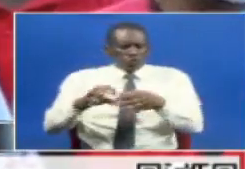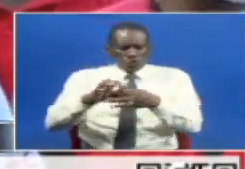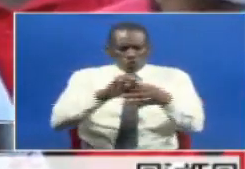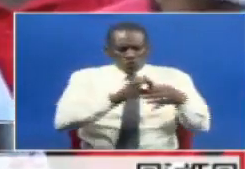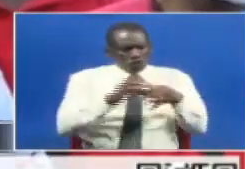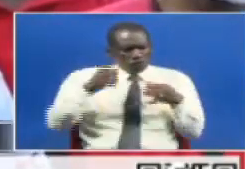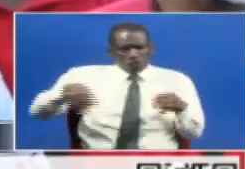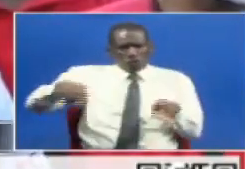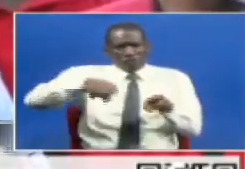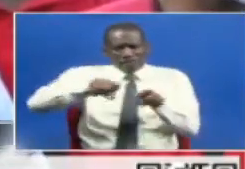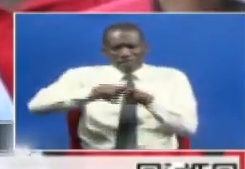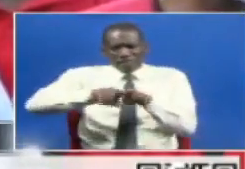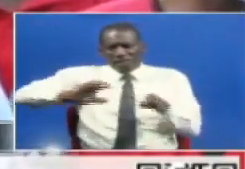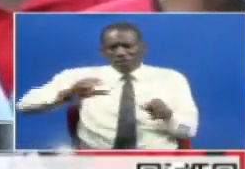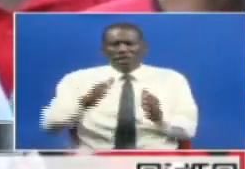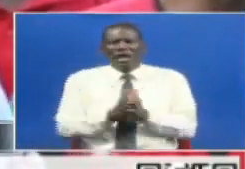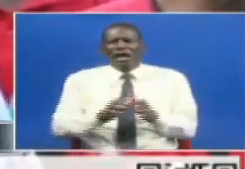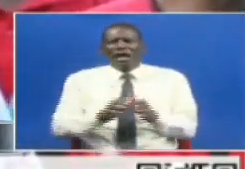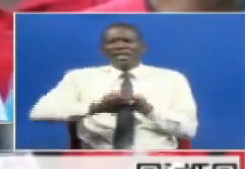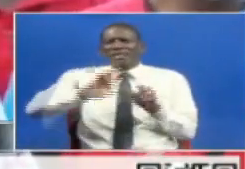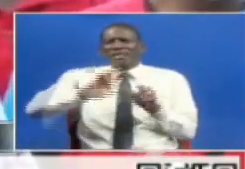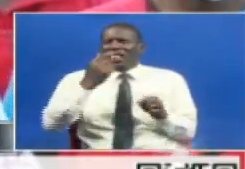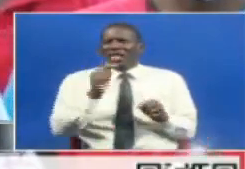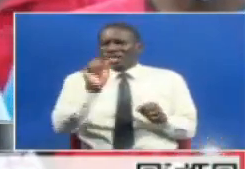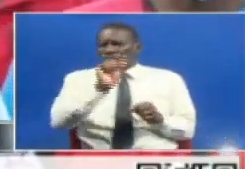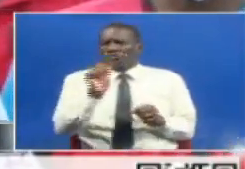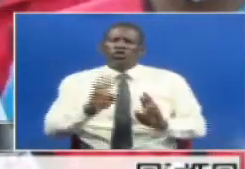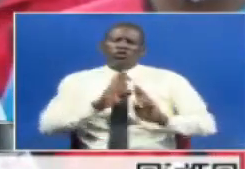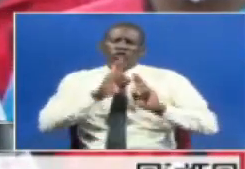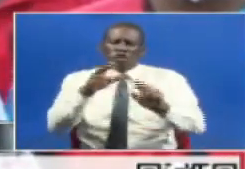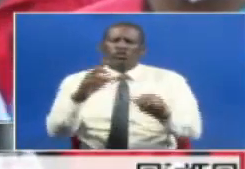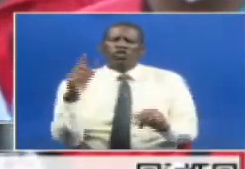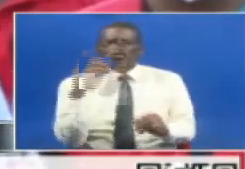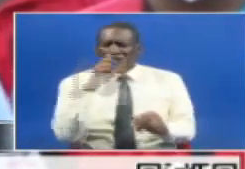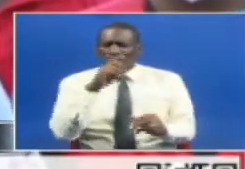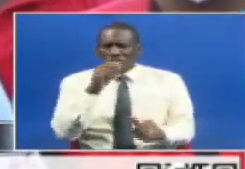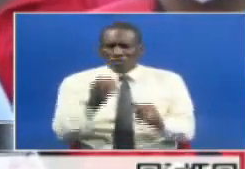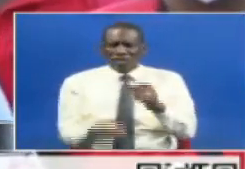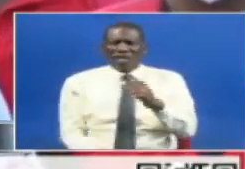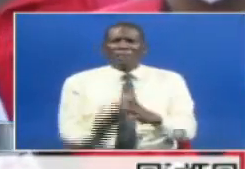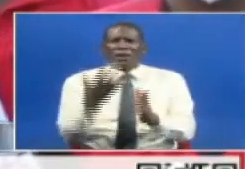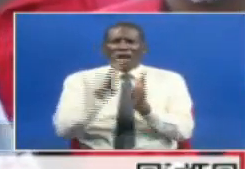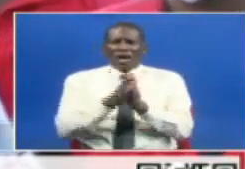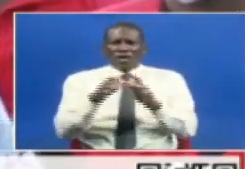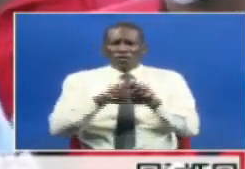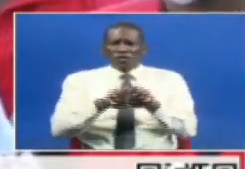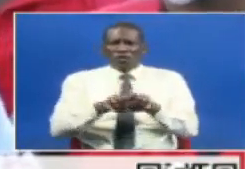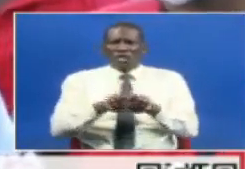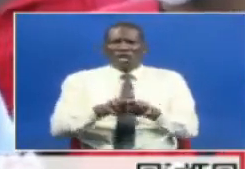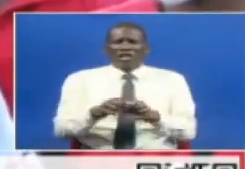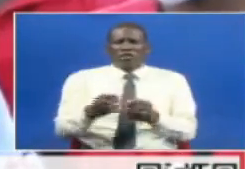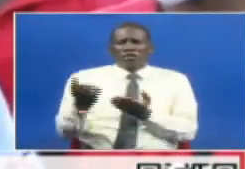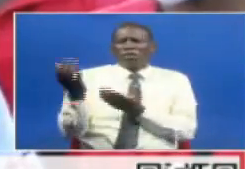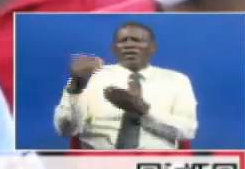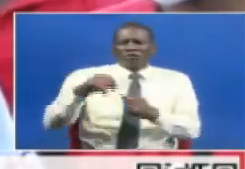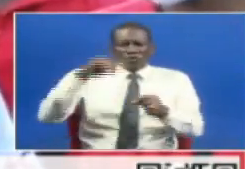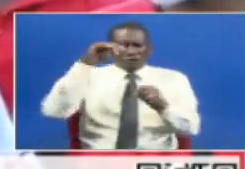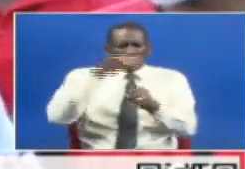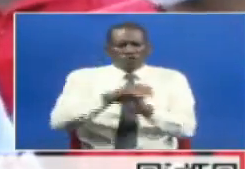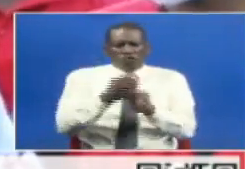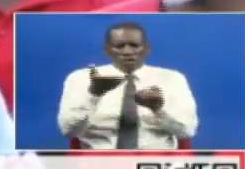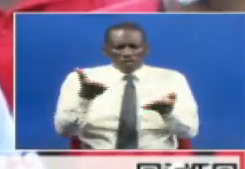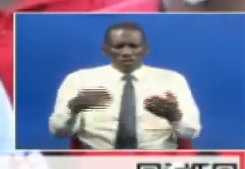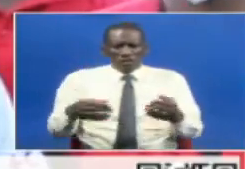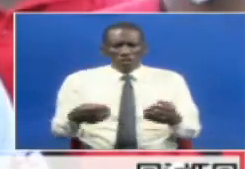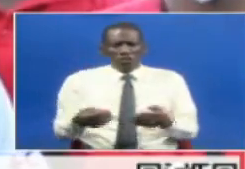county and as Kenya Red Cross to respond to disaster that are coming, and also as we are anticipating a lot to happen within the